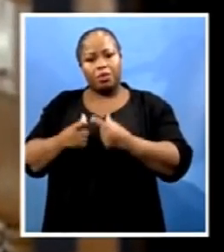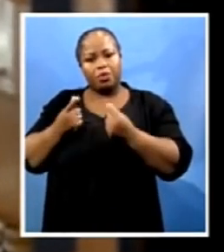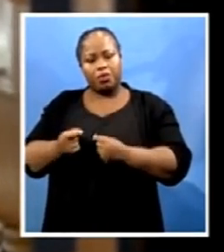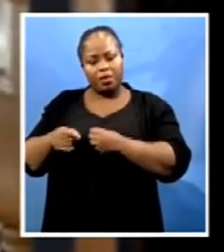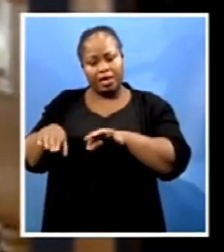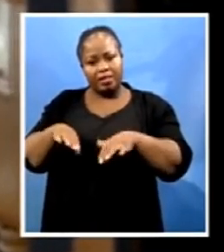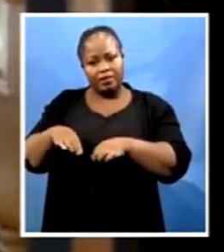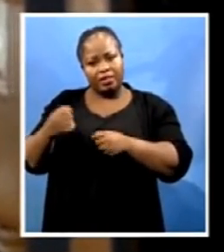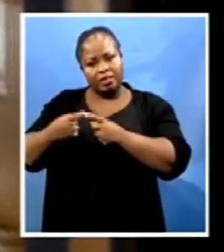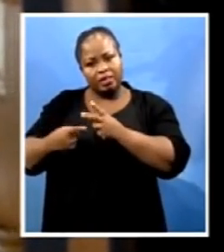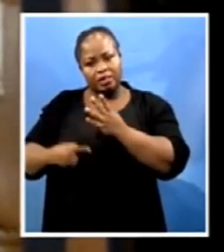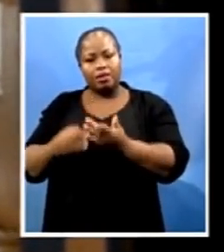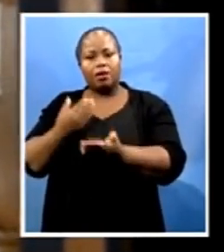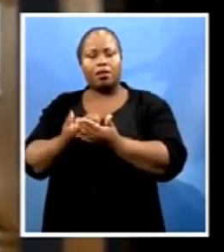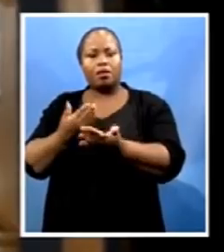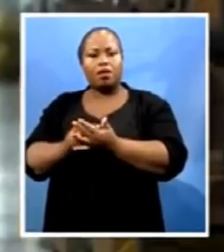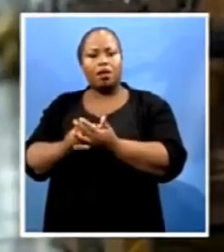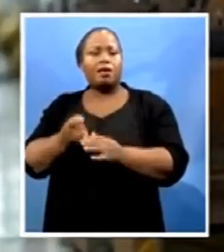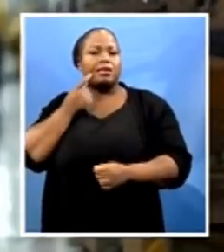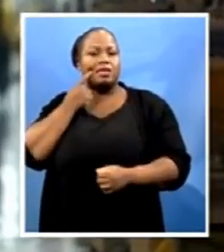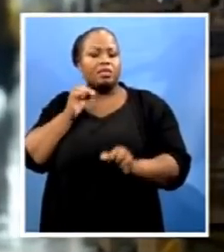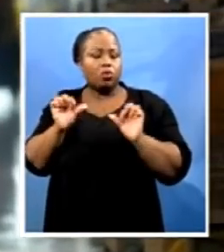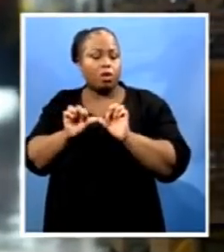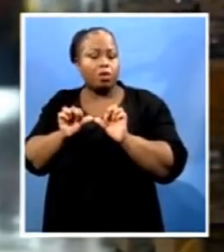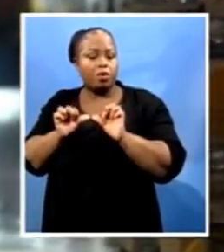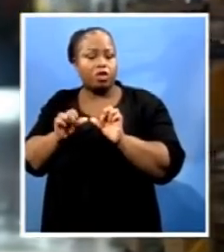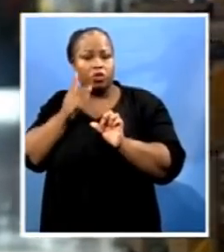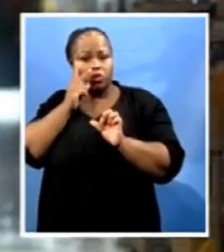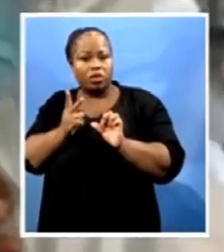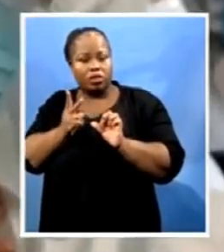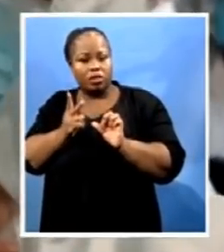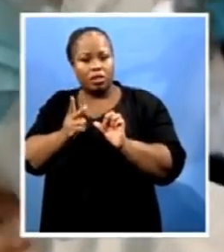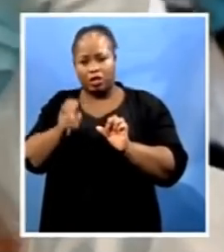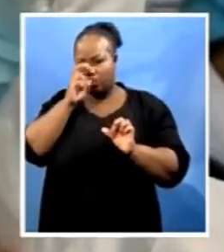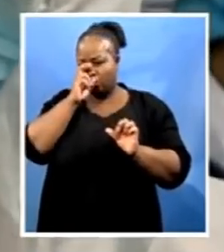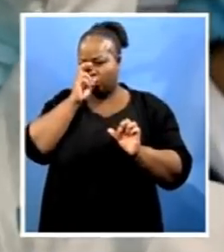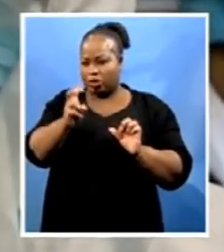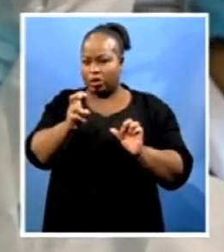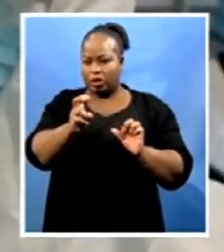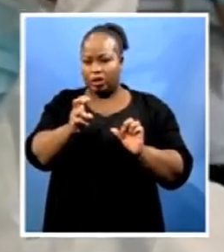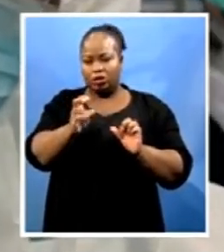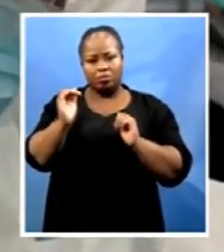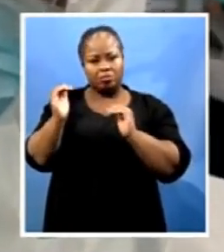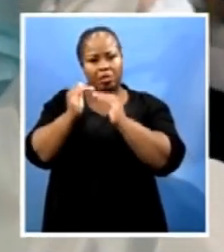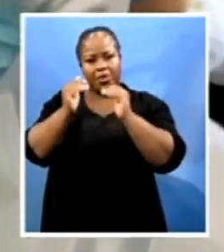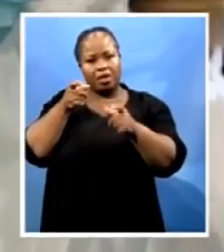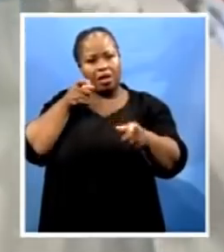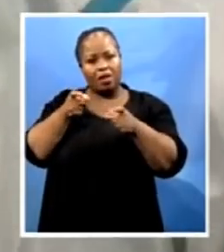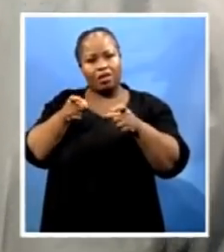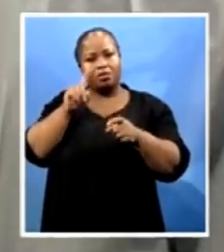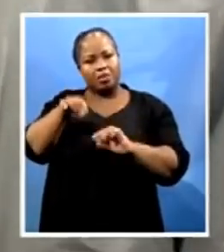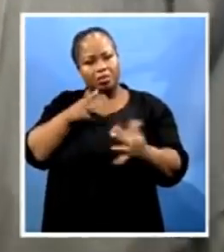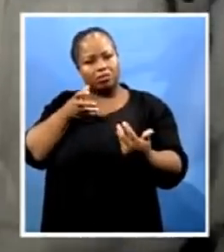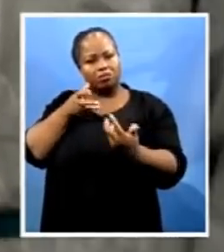measured against the highest and strictest levels of governance, to engender the very